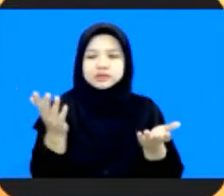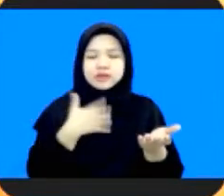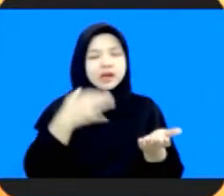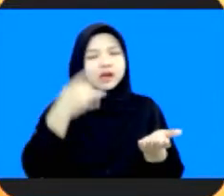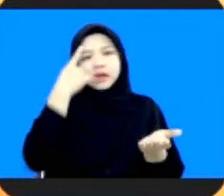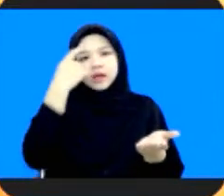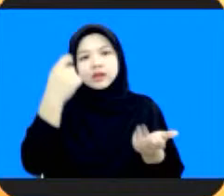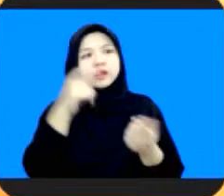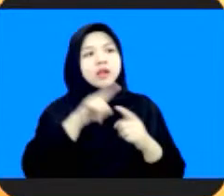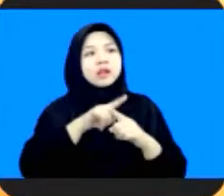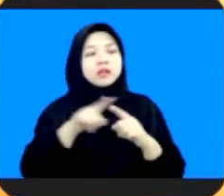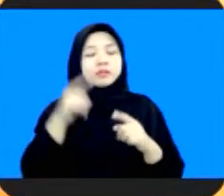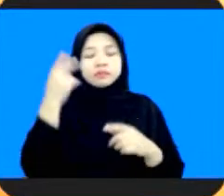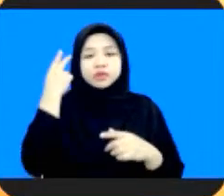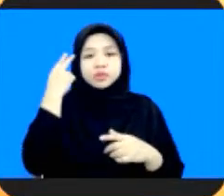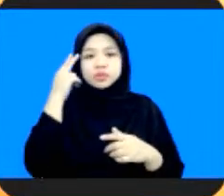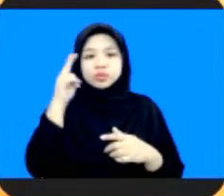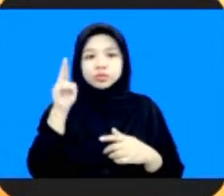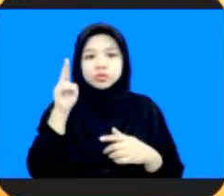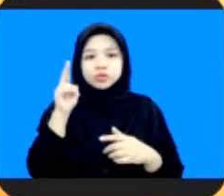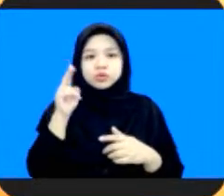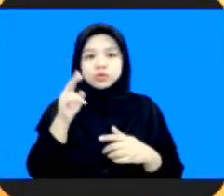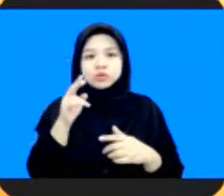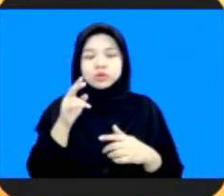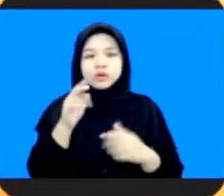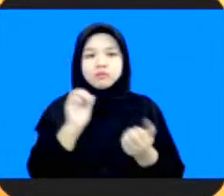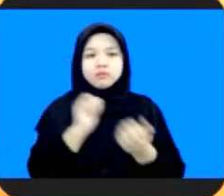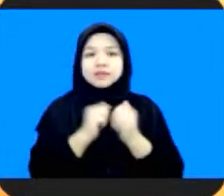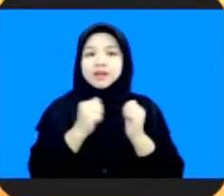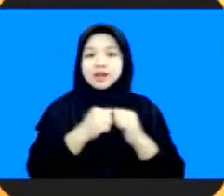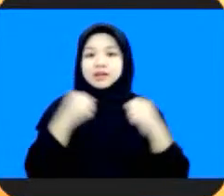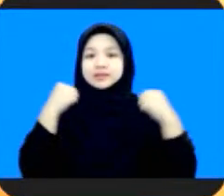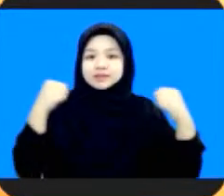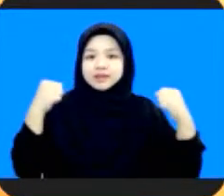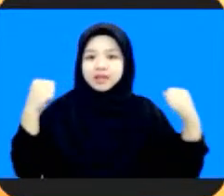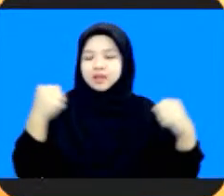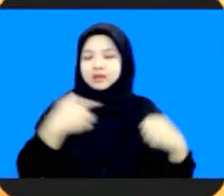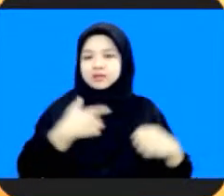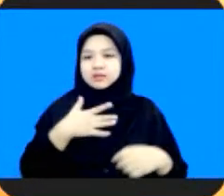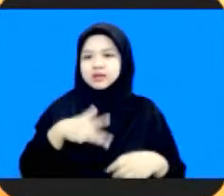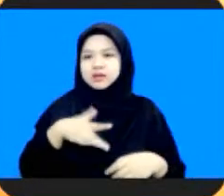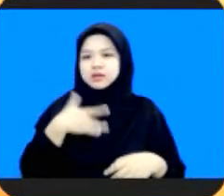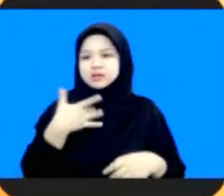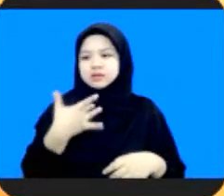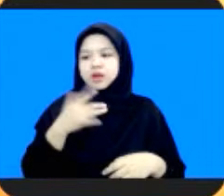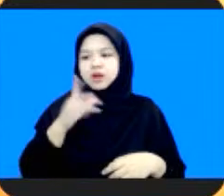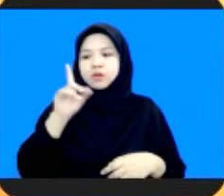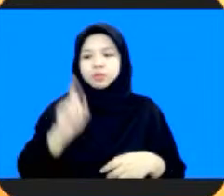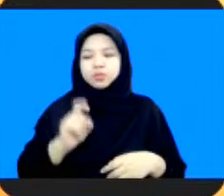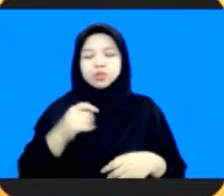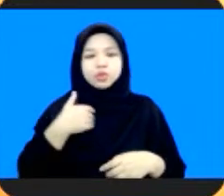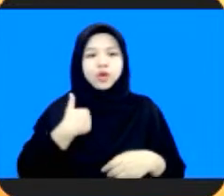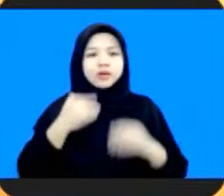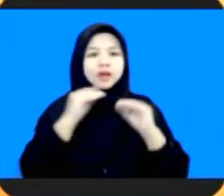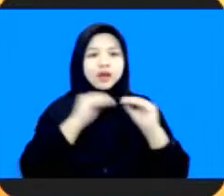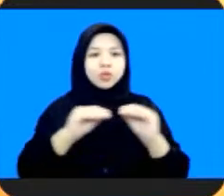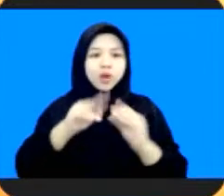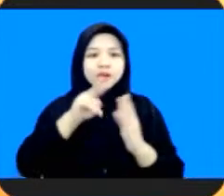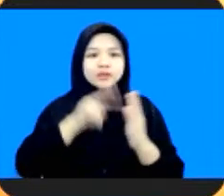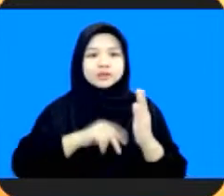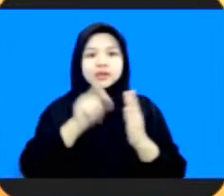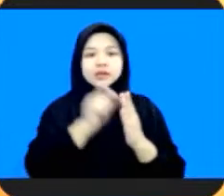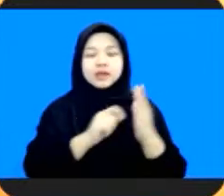room. What do you think should be the solution? I don't want to be sound cliche saying that we need to do